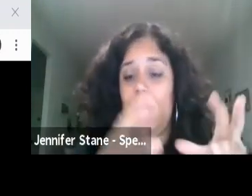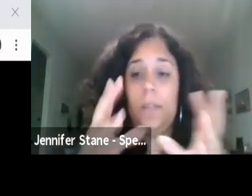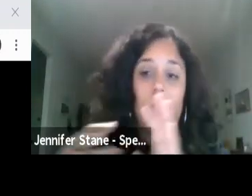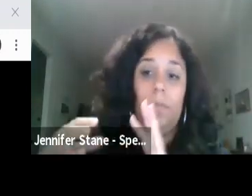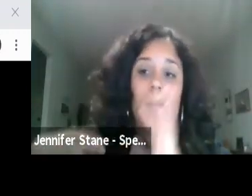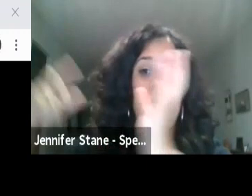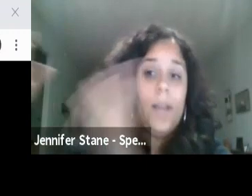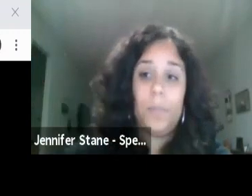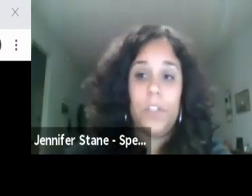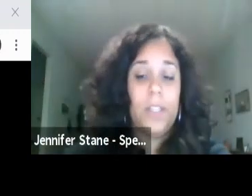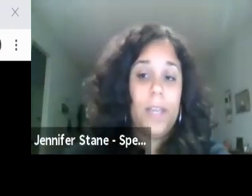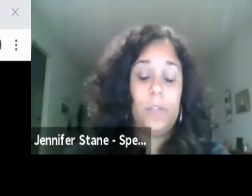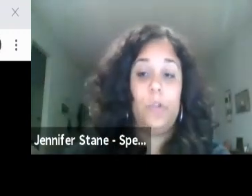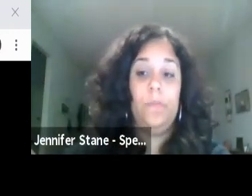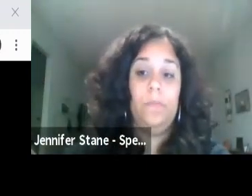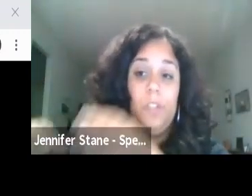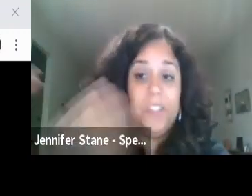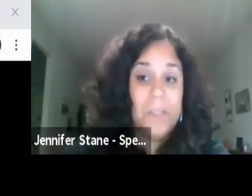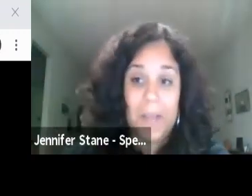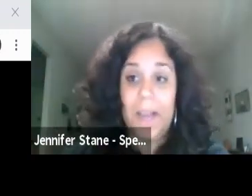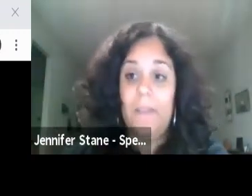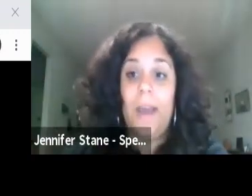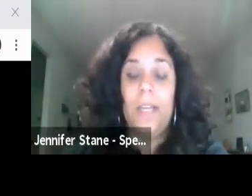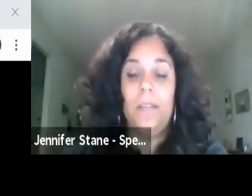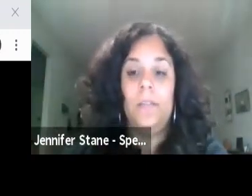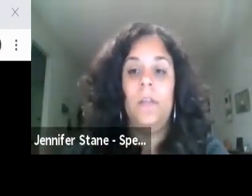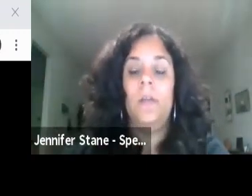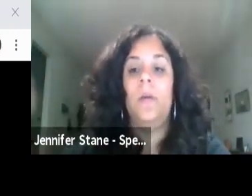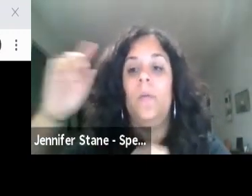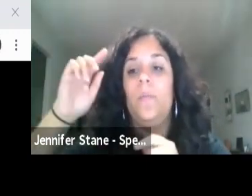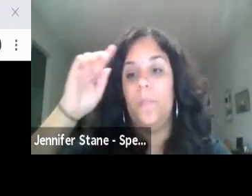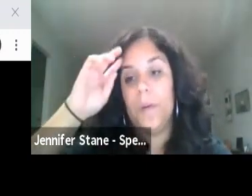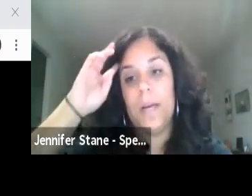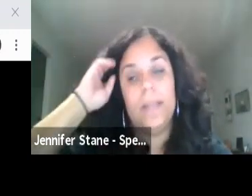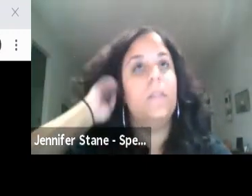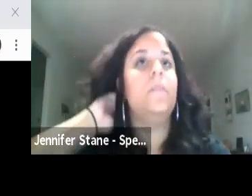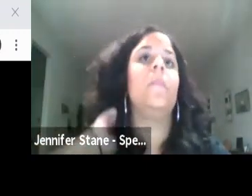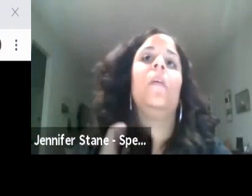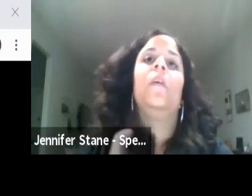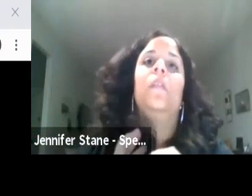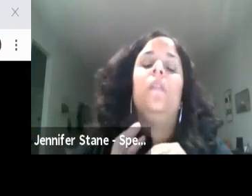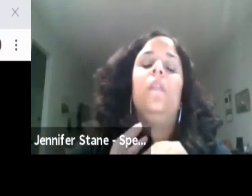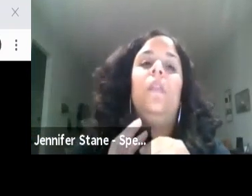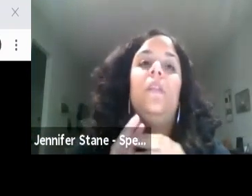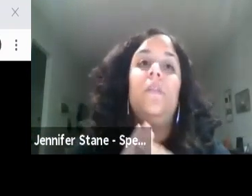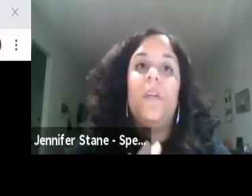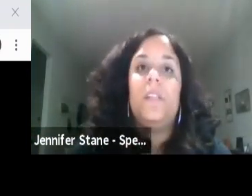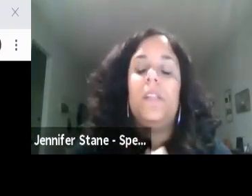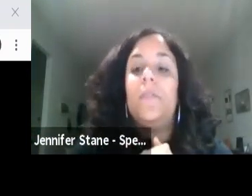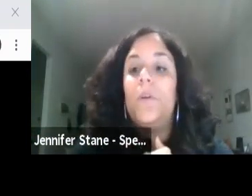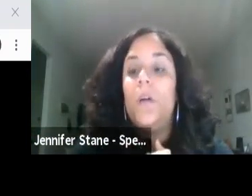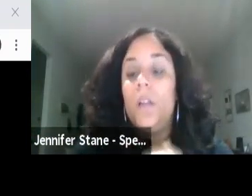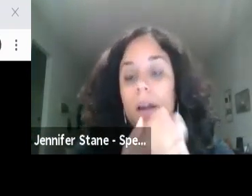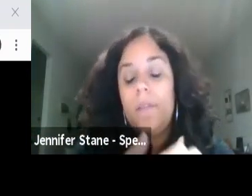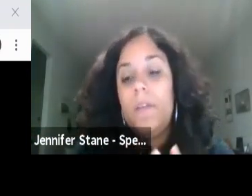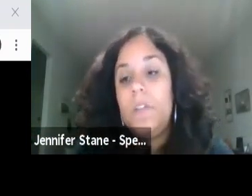have cavities, right? Next person in the next room just as likely to have cavities. But the difference is